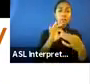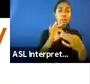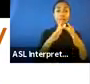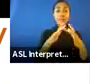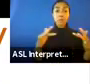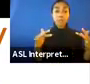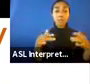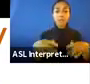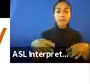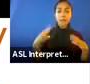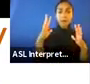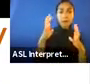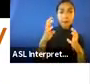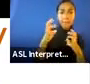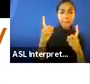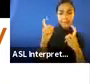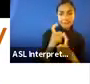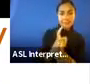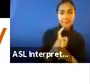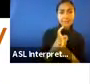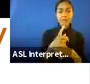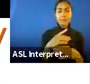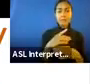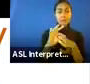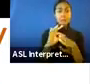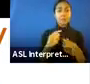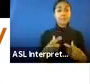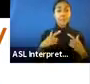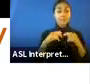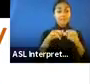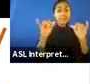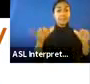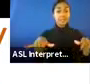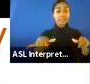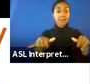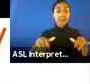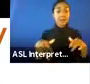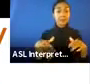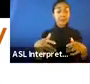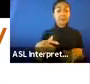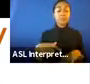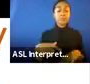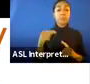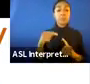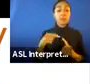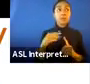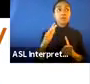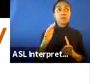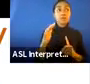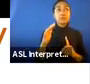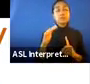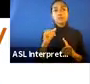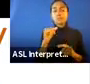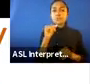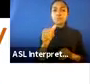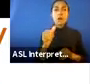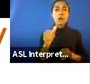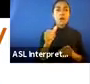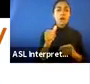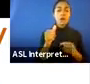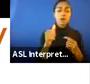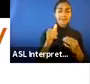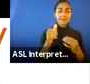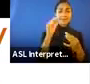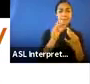complex systems like living systems is that there are not simple